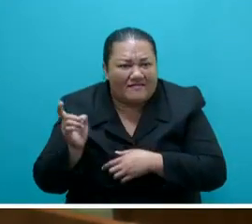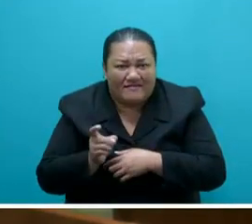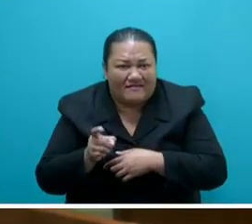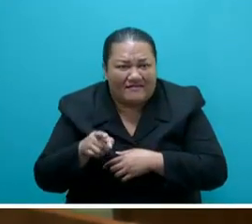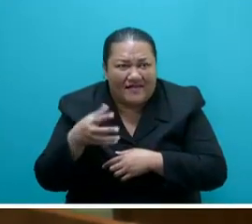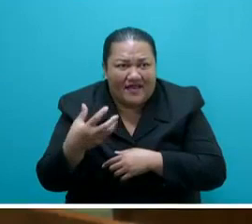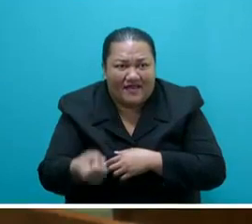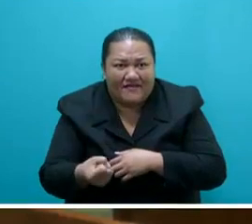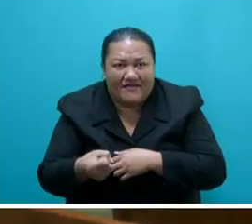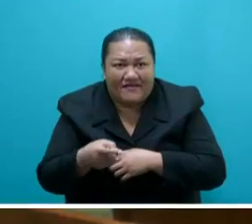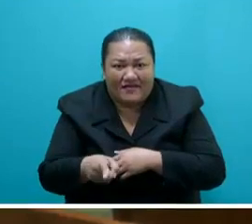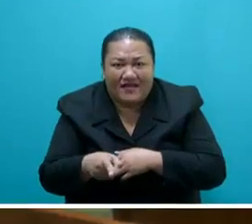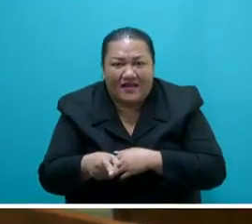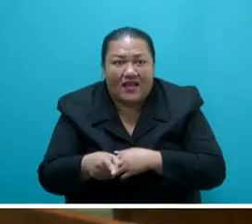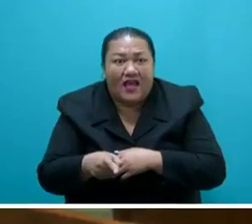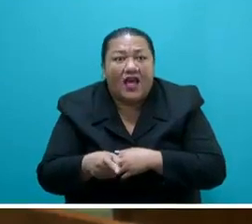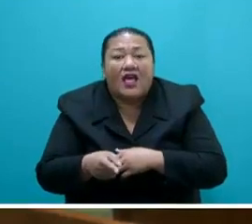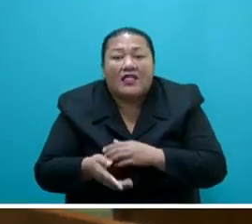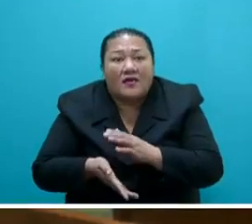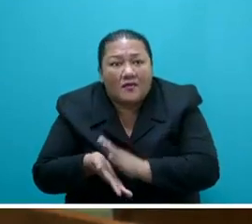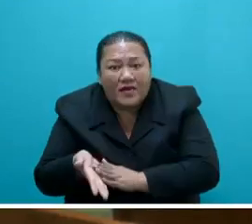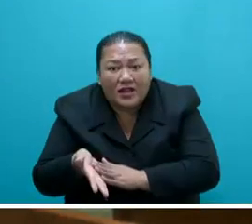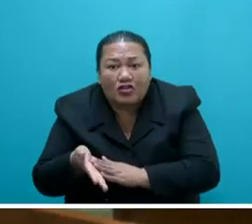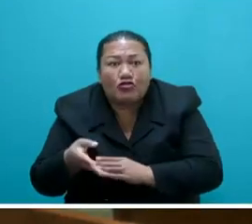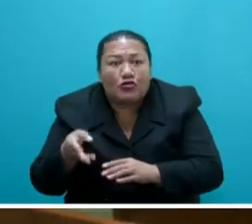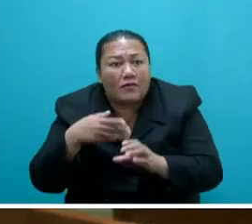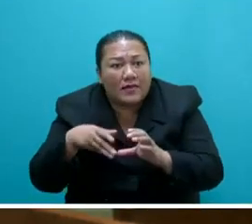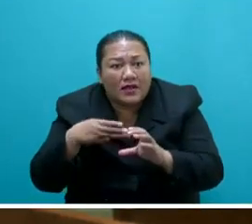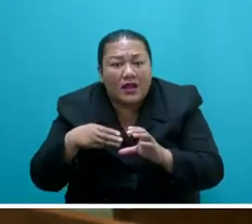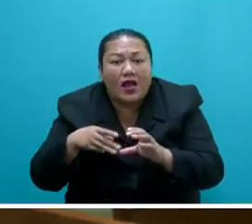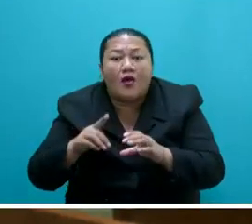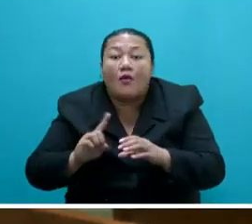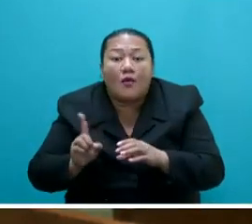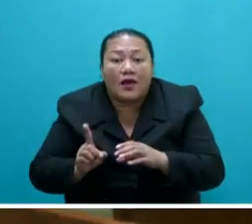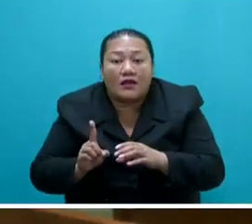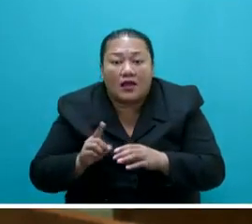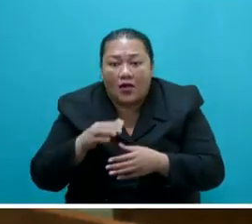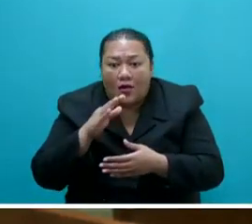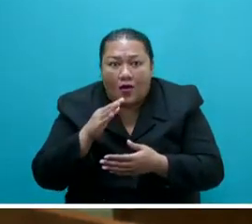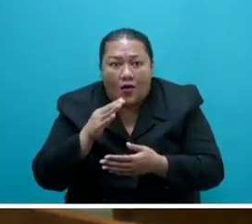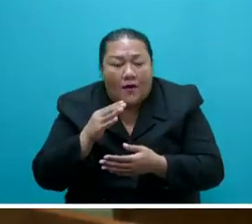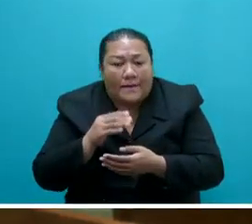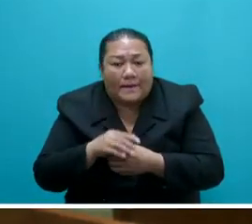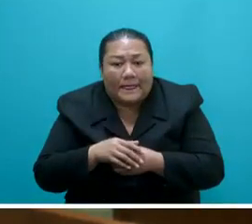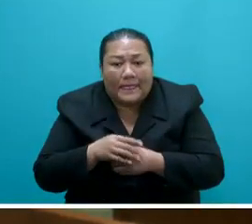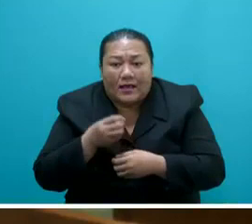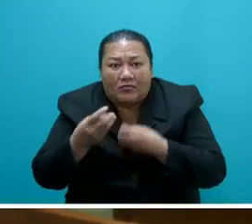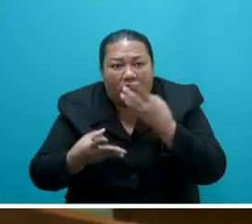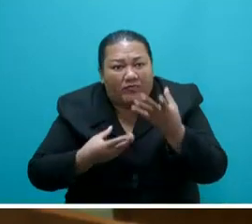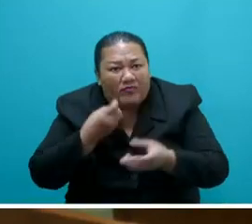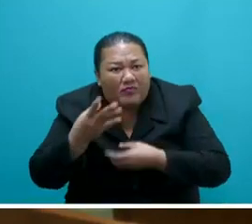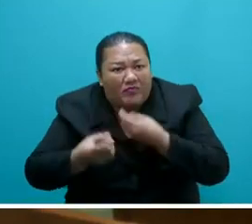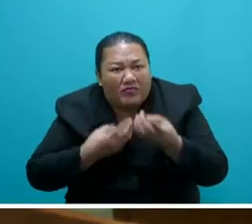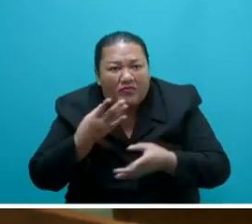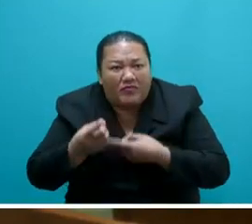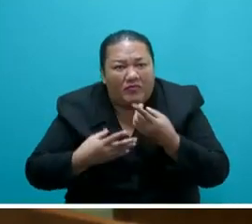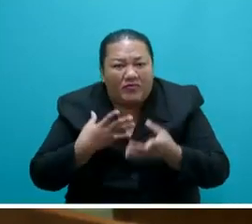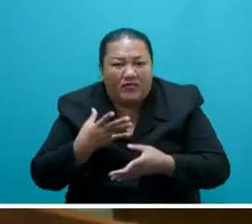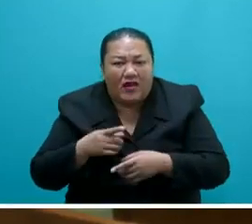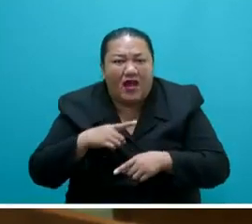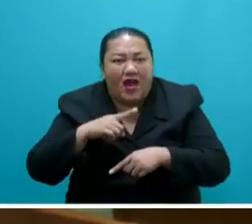steal the limelight for themselves and rob our people of a proud moment in Fijian